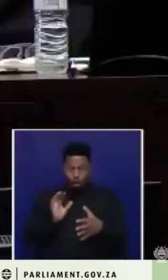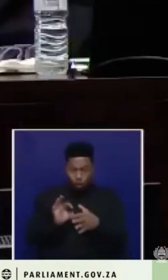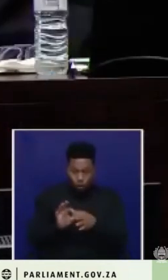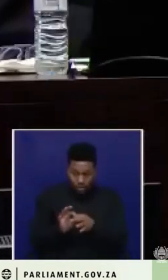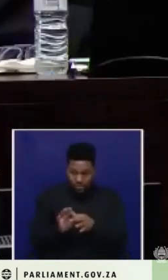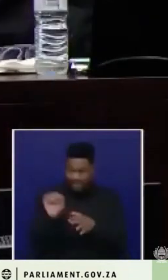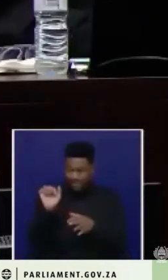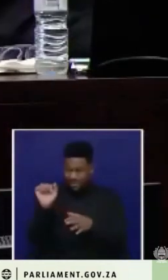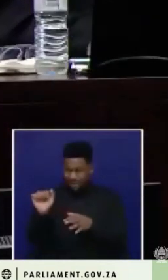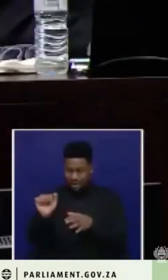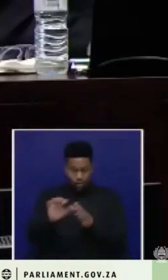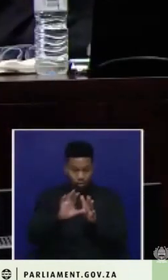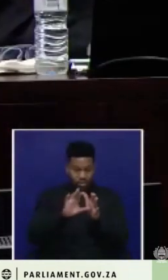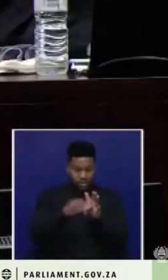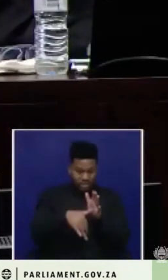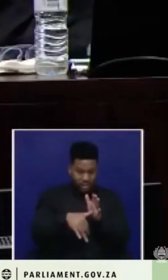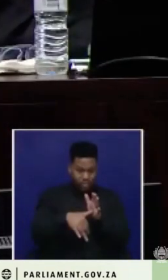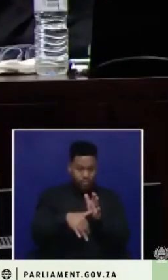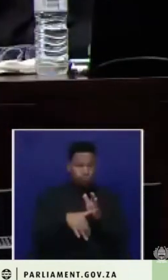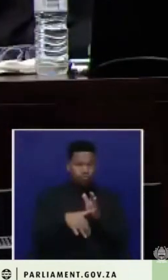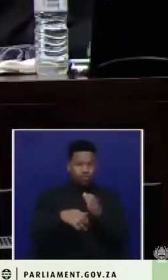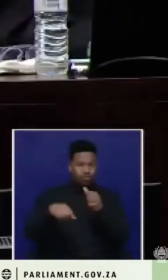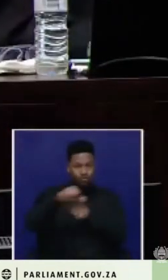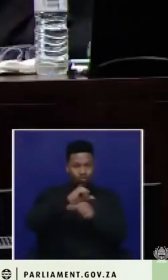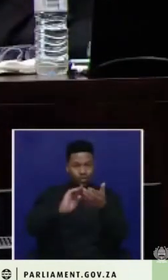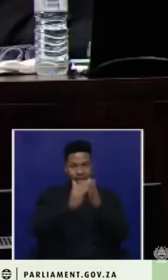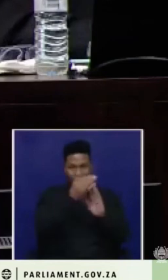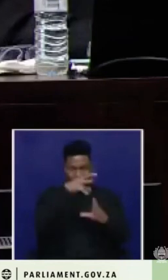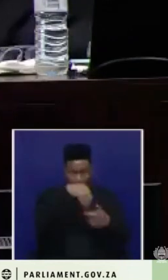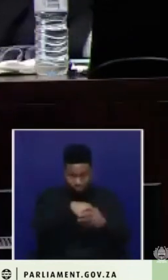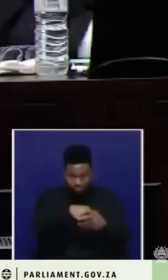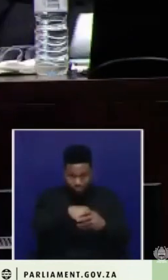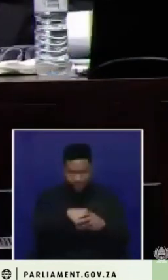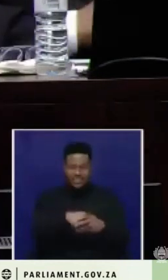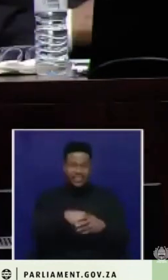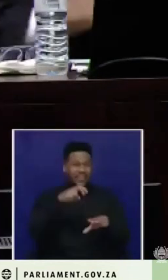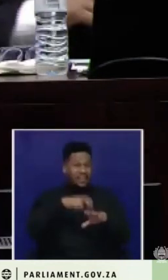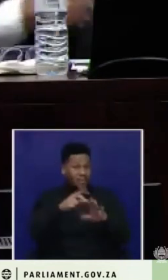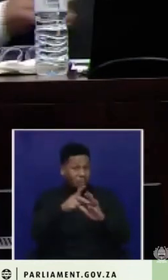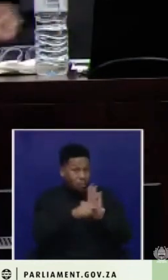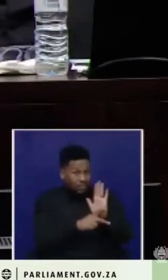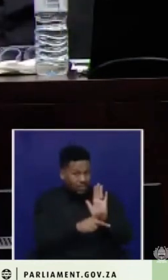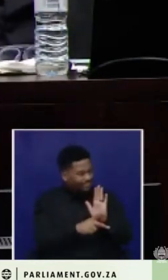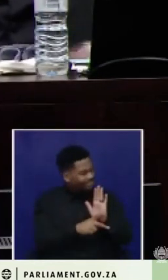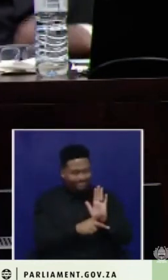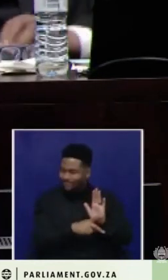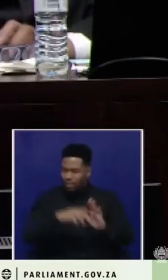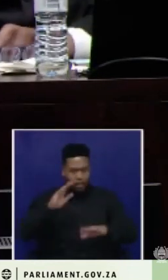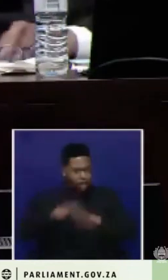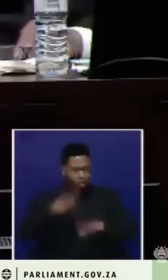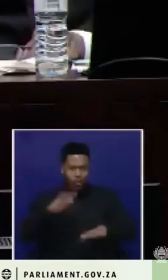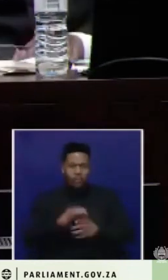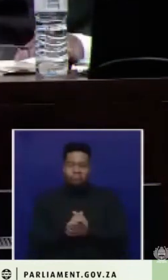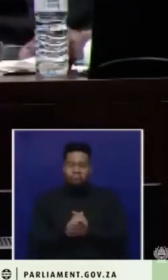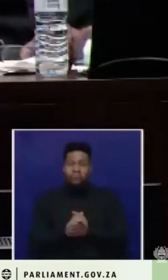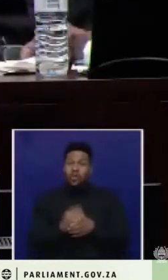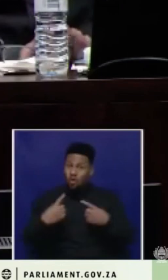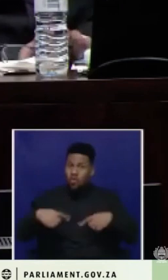society requires more than policy statements. Yes, the ACDP concurs that it demands